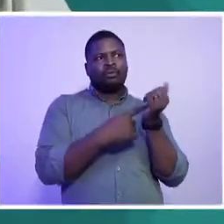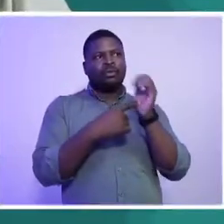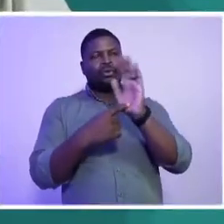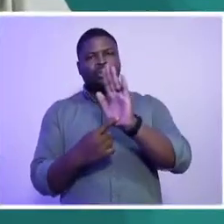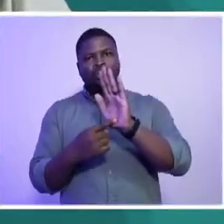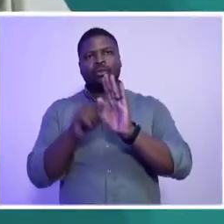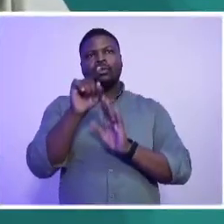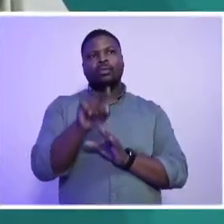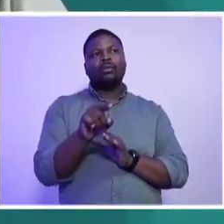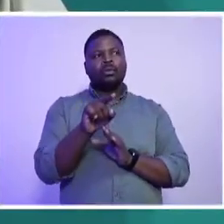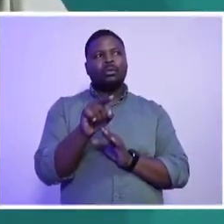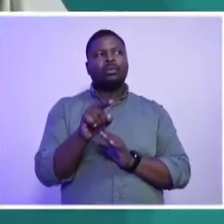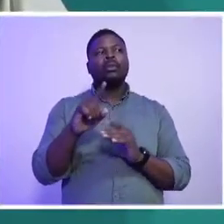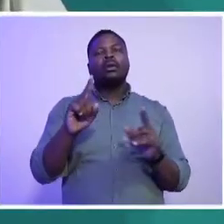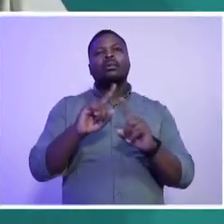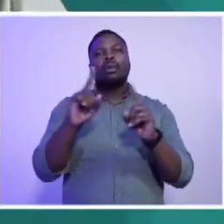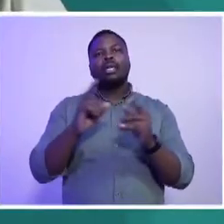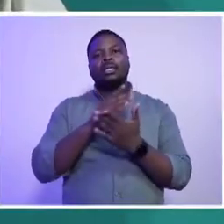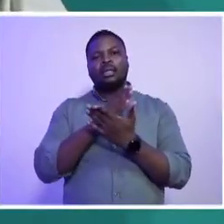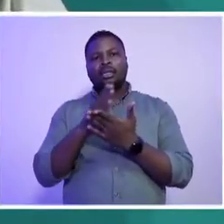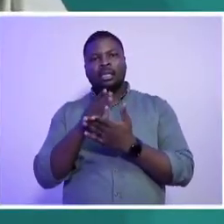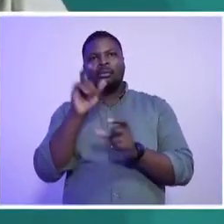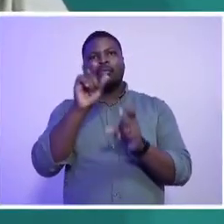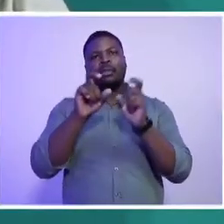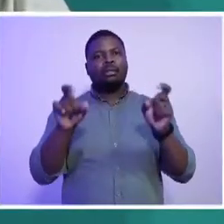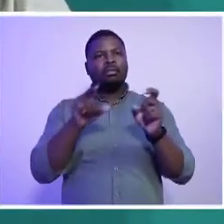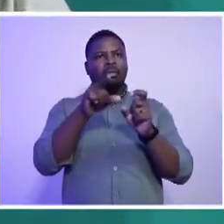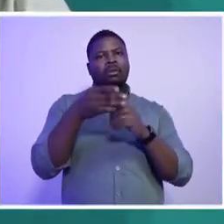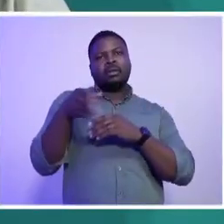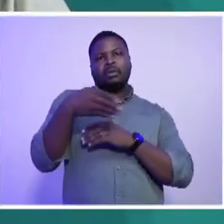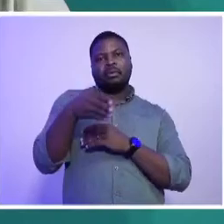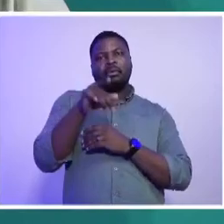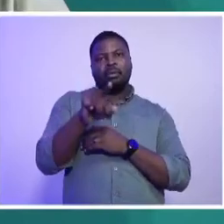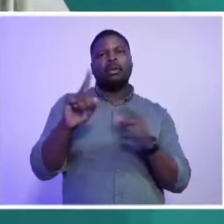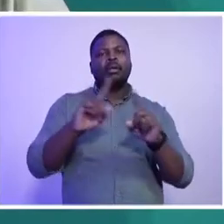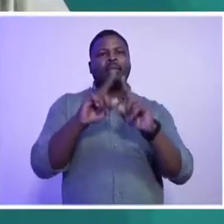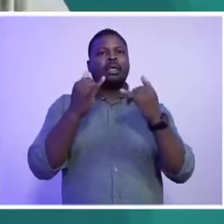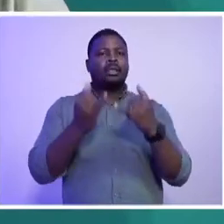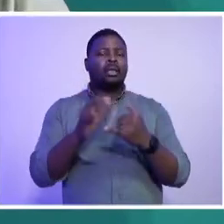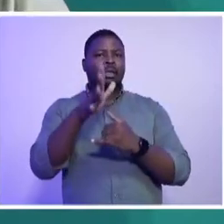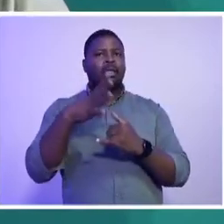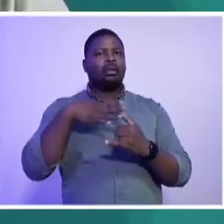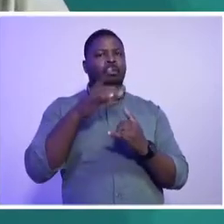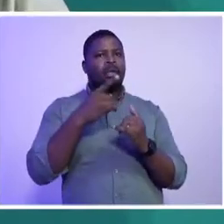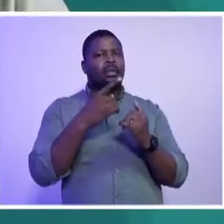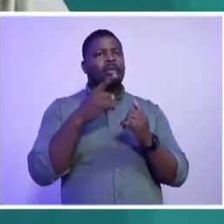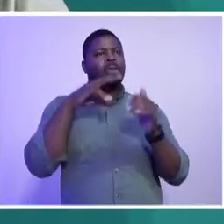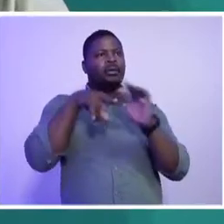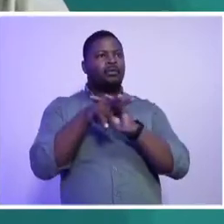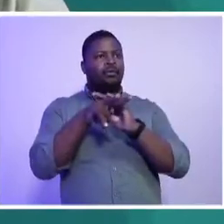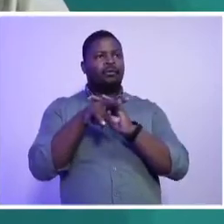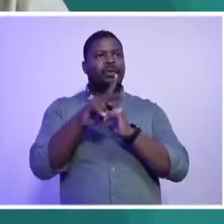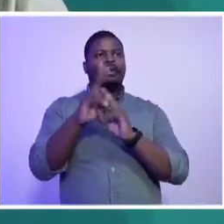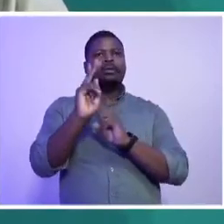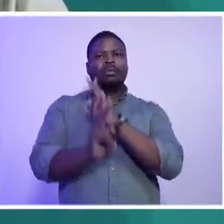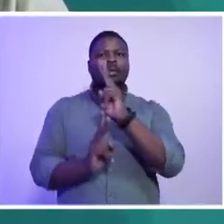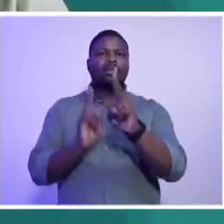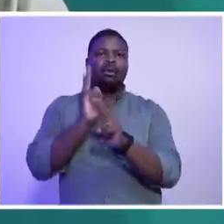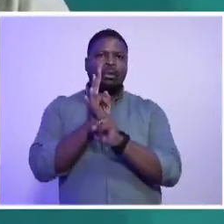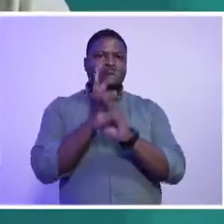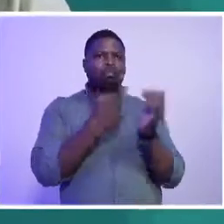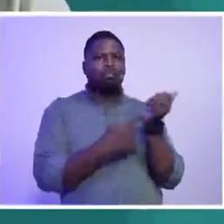and some of you were not here. So I would like to request the technicians to